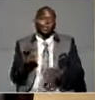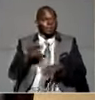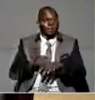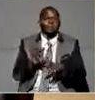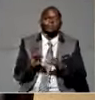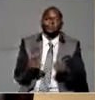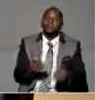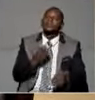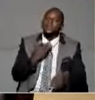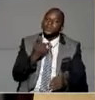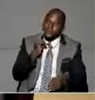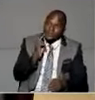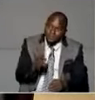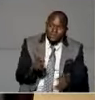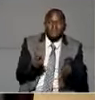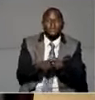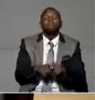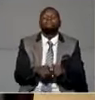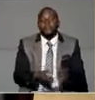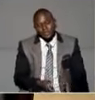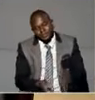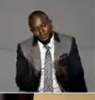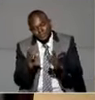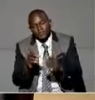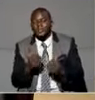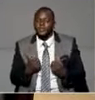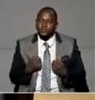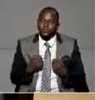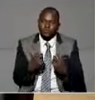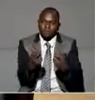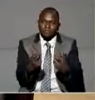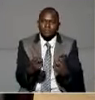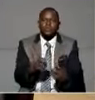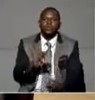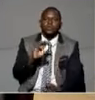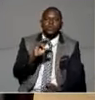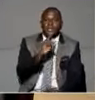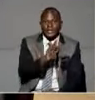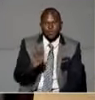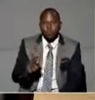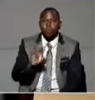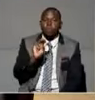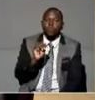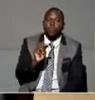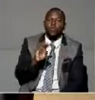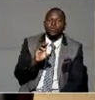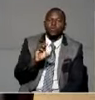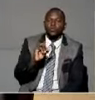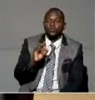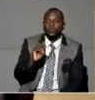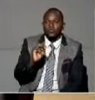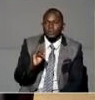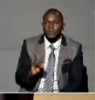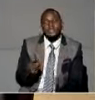time yes. when we need to see thank you. Very and much. Also journey masses thank you. As you travel to Kitgum and also